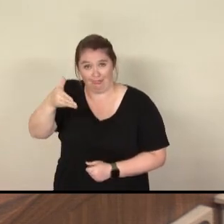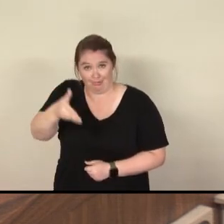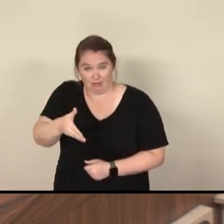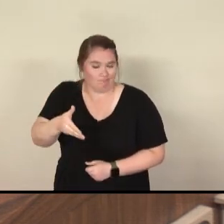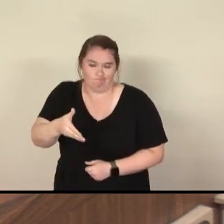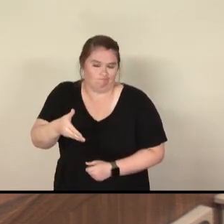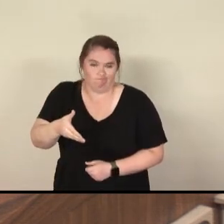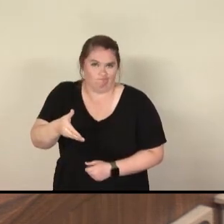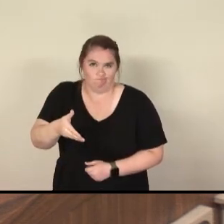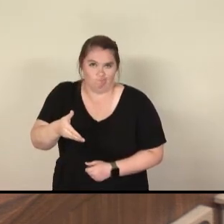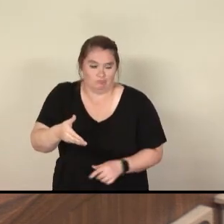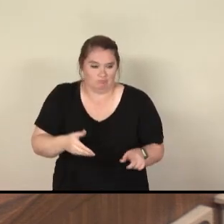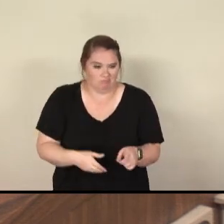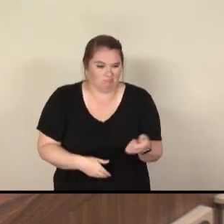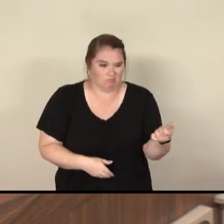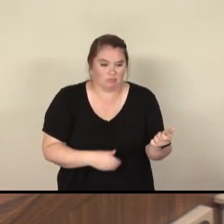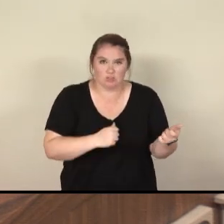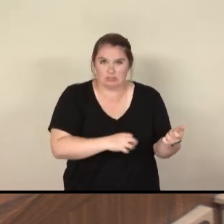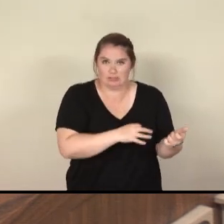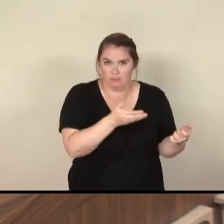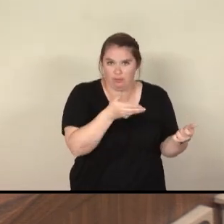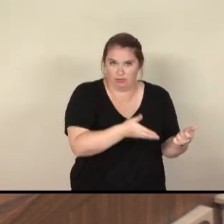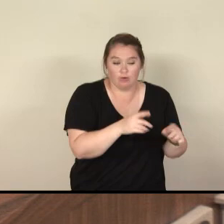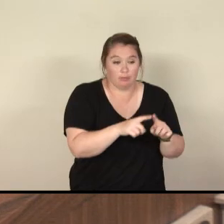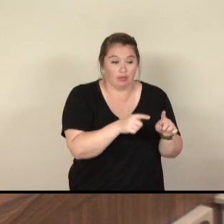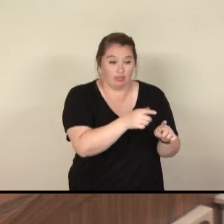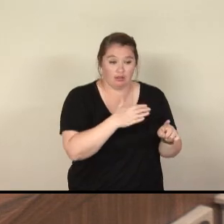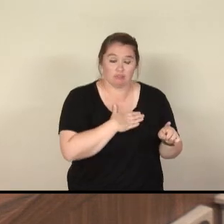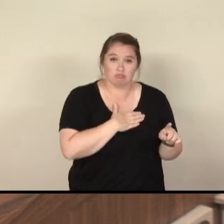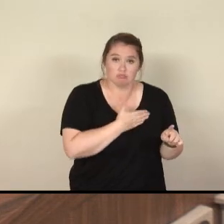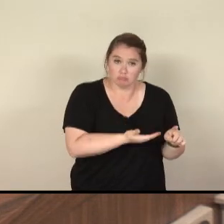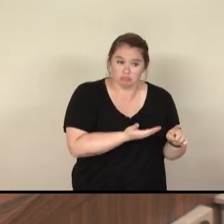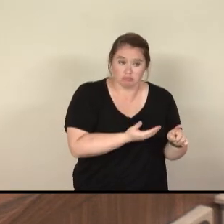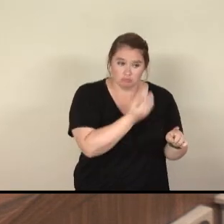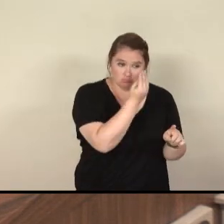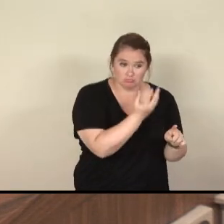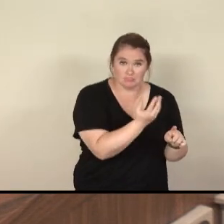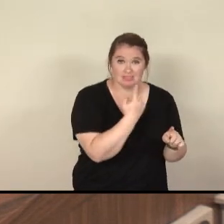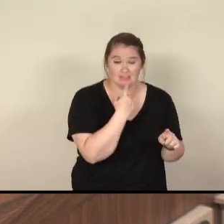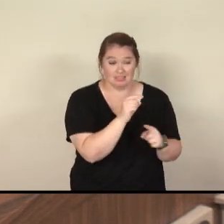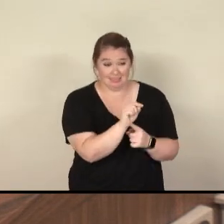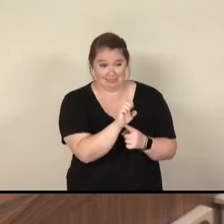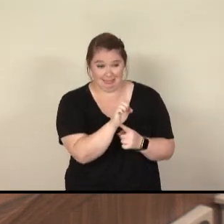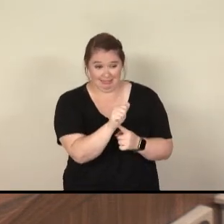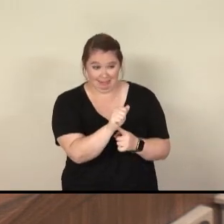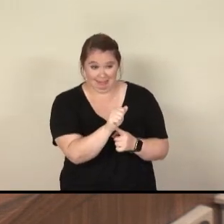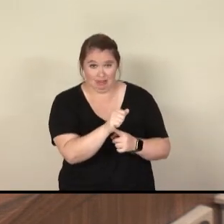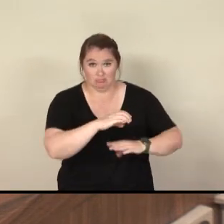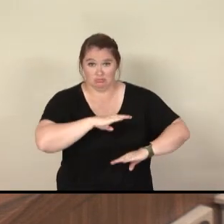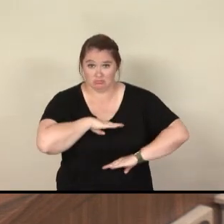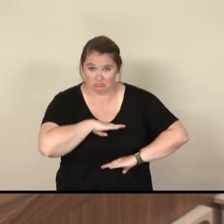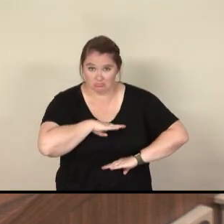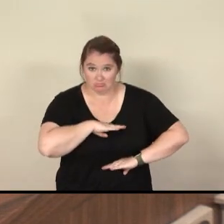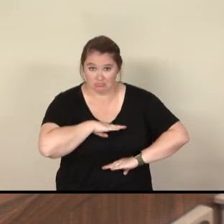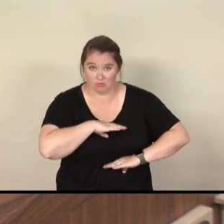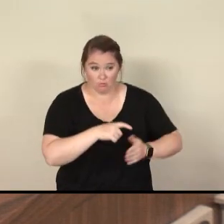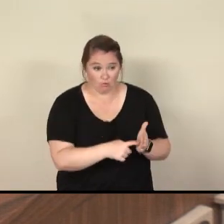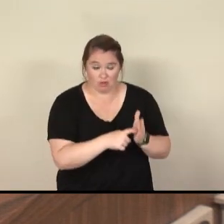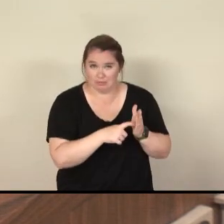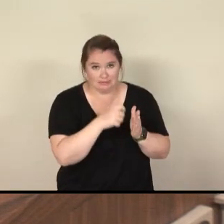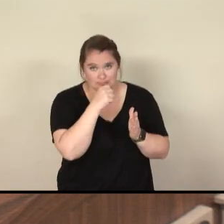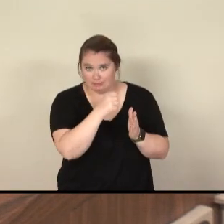staffers there but they admitted that TEA did not meet the statutory requirements